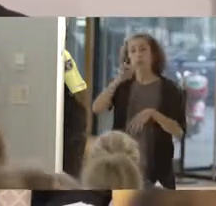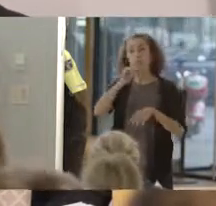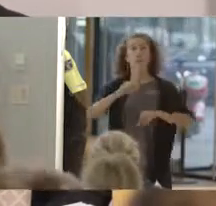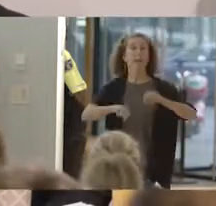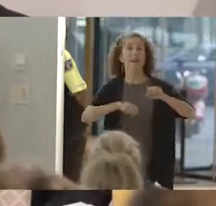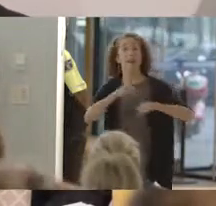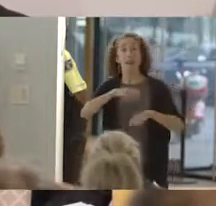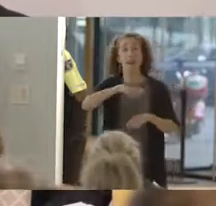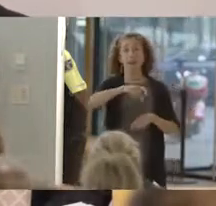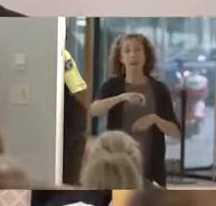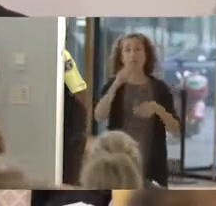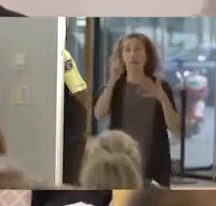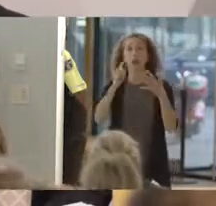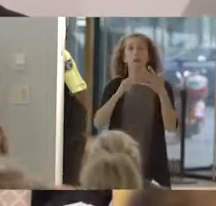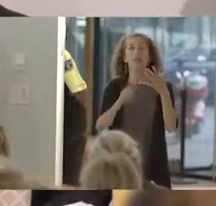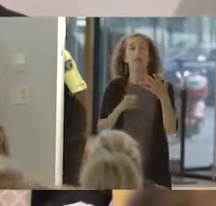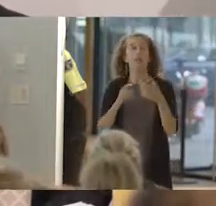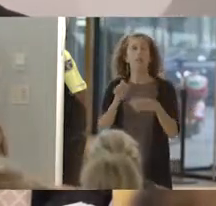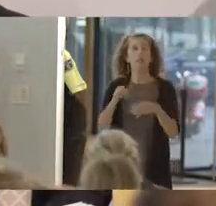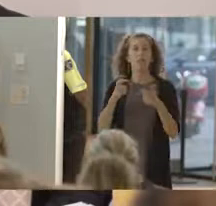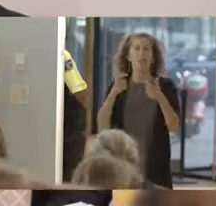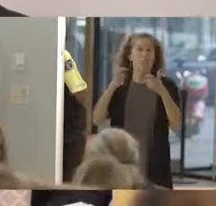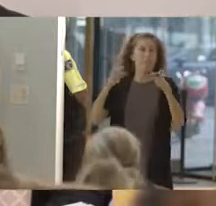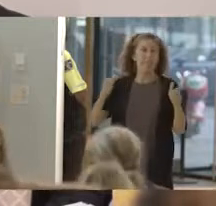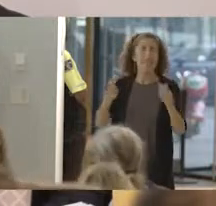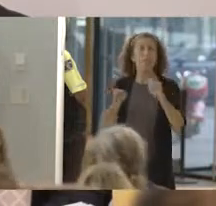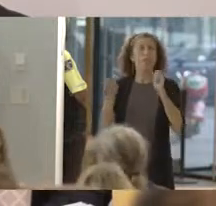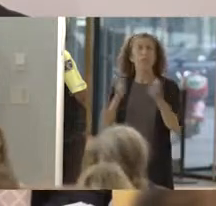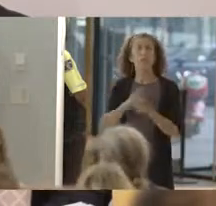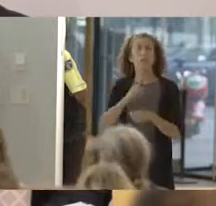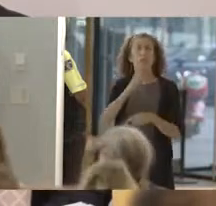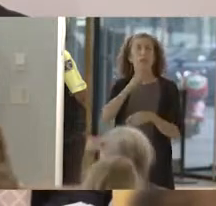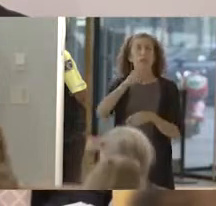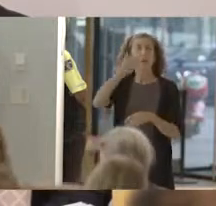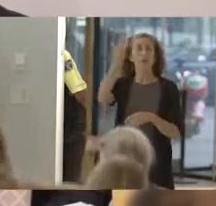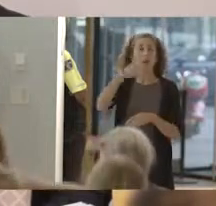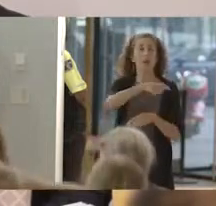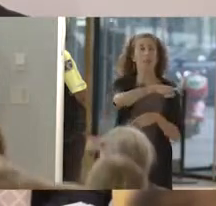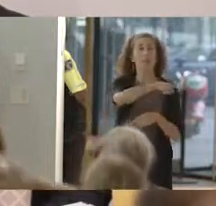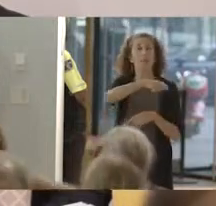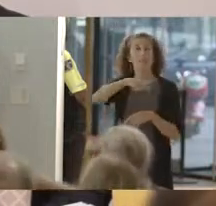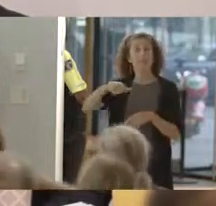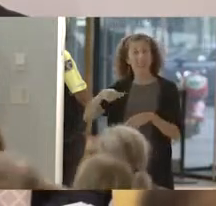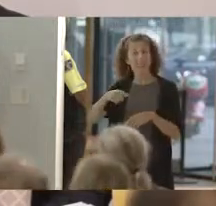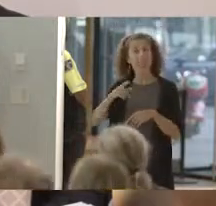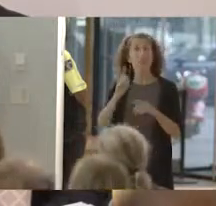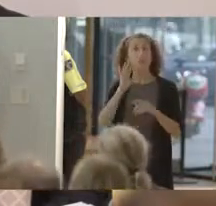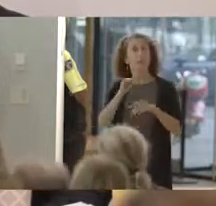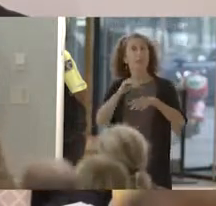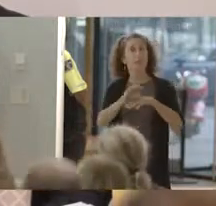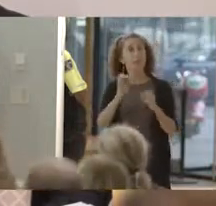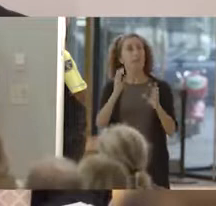bike, people walk through, jog. You're talking about massive changes to the public realm, but there's no consideration in showing us actually any